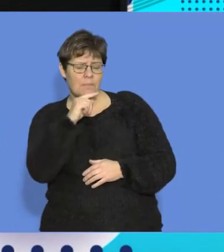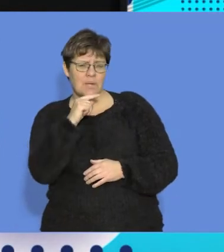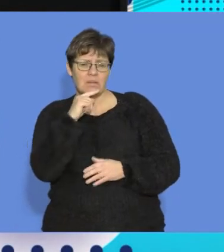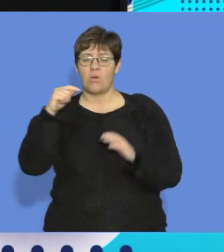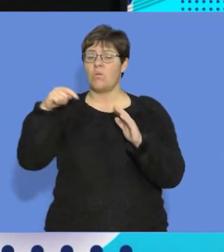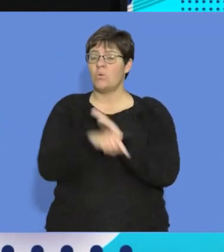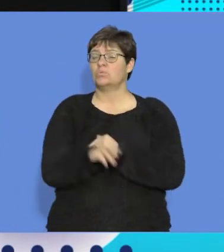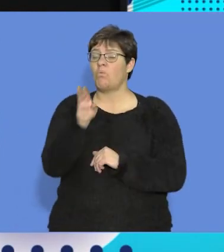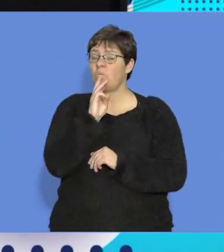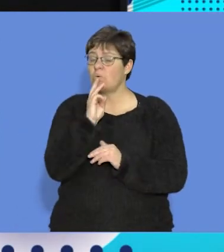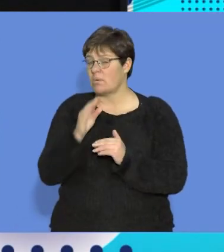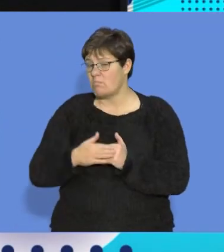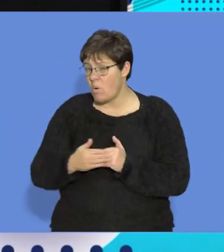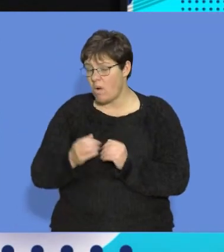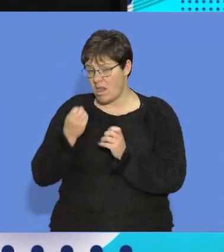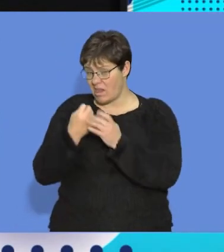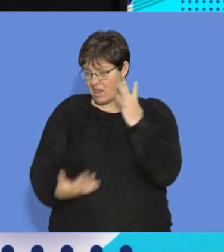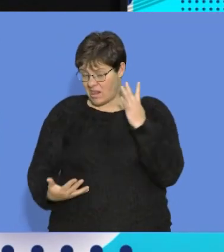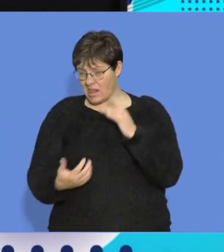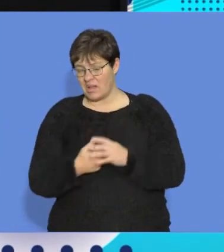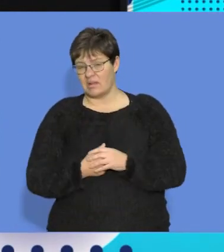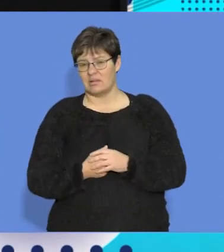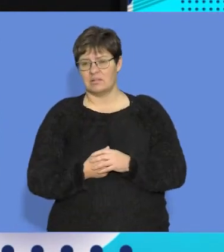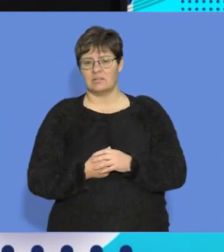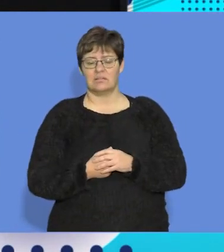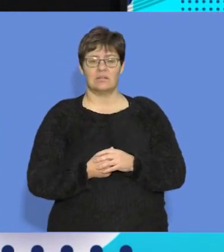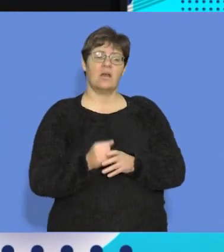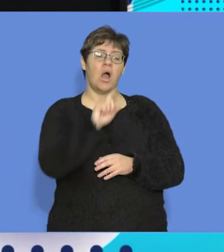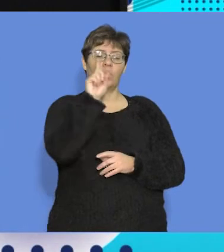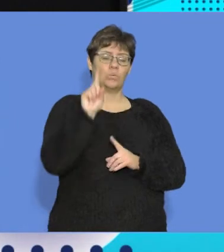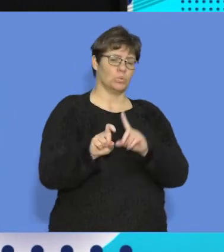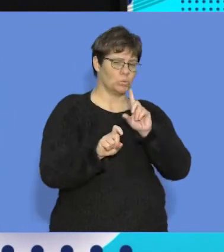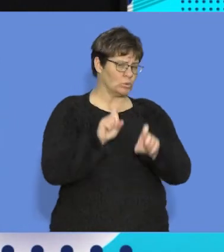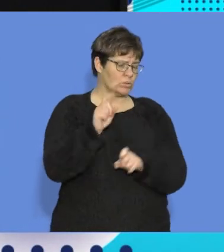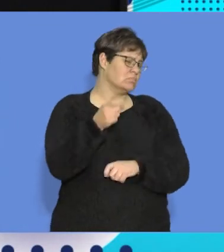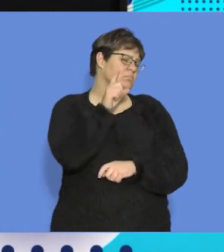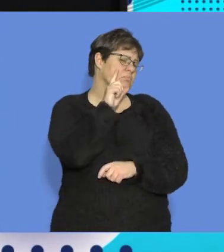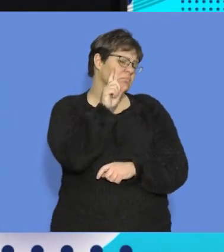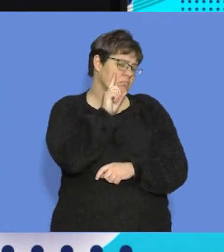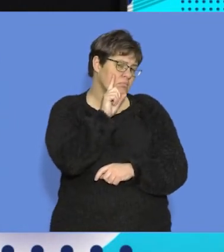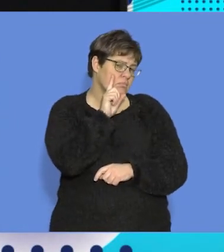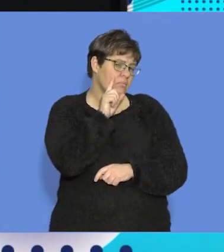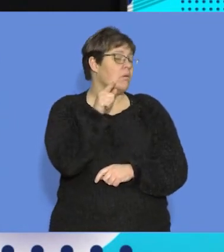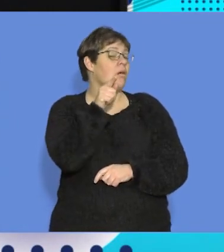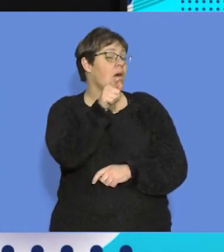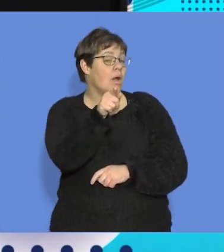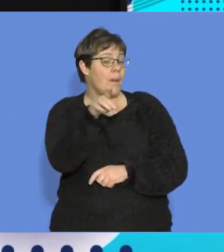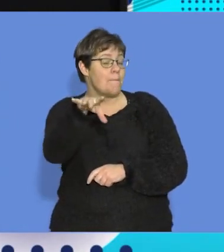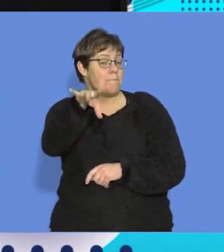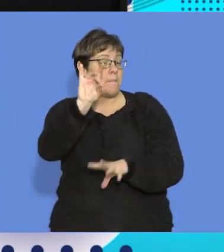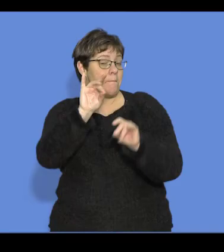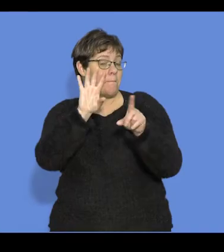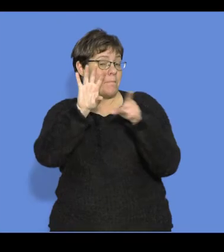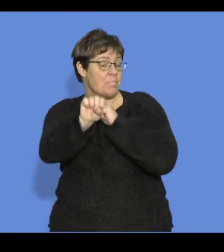more water, all sorts of things like that. And questions will be asked to check to see if, have you picked that